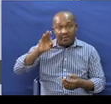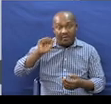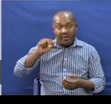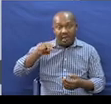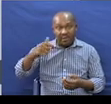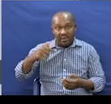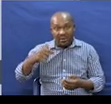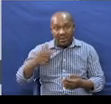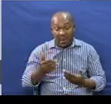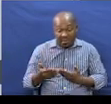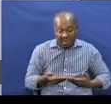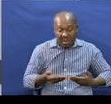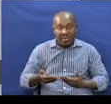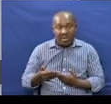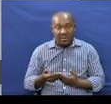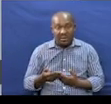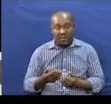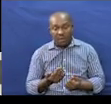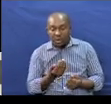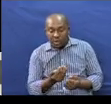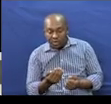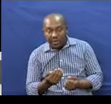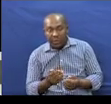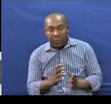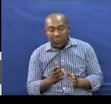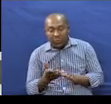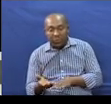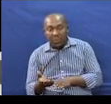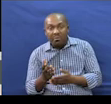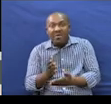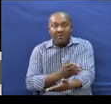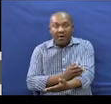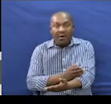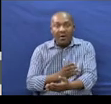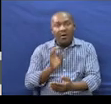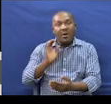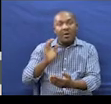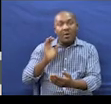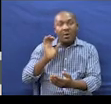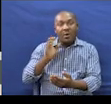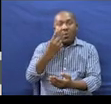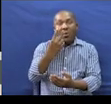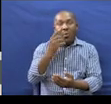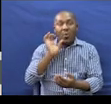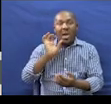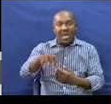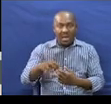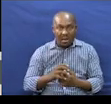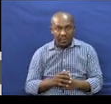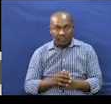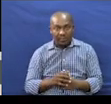who fail to celebrate their first birthday. Infant, they are not